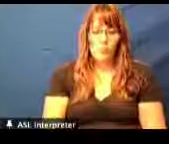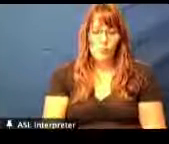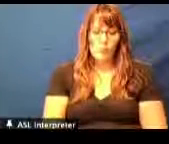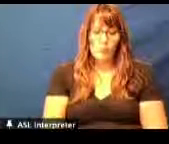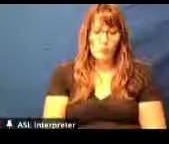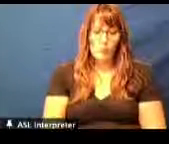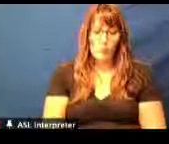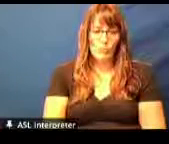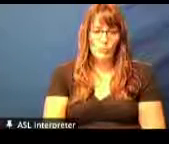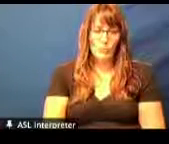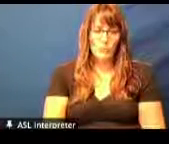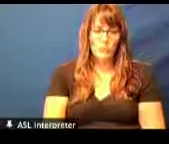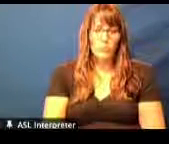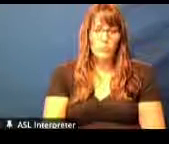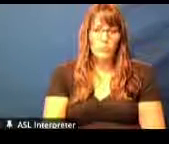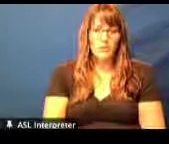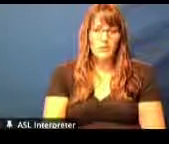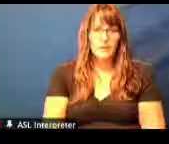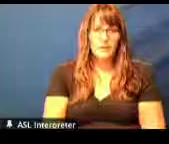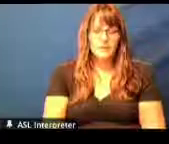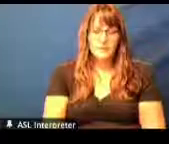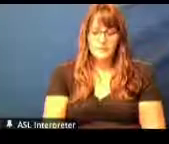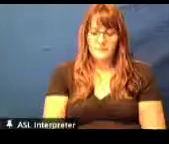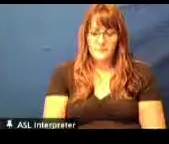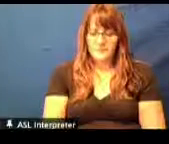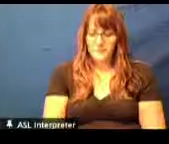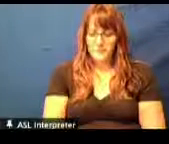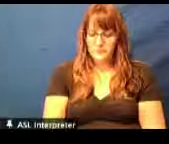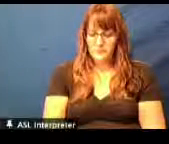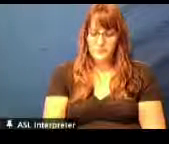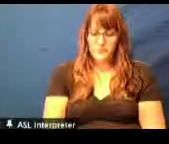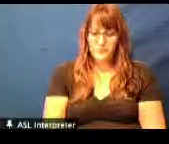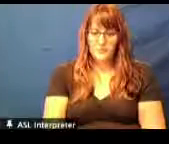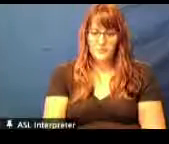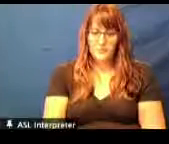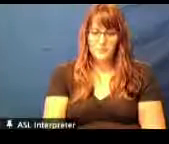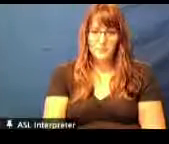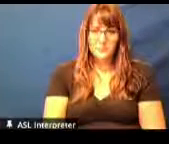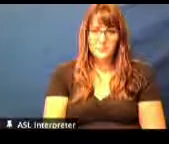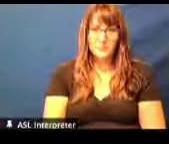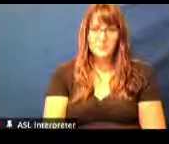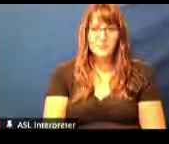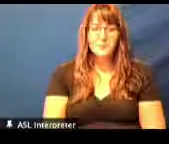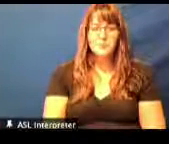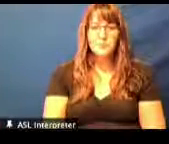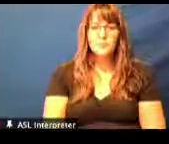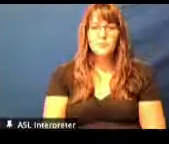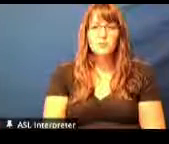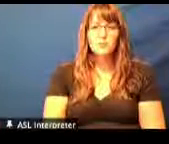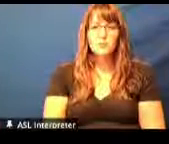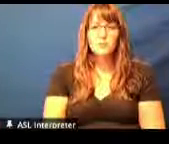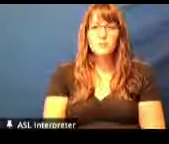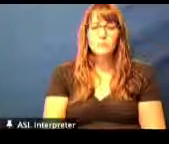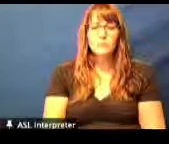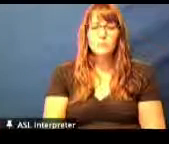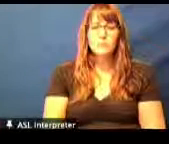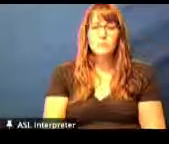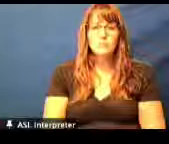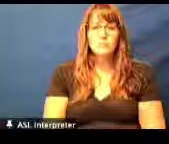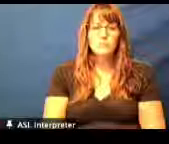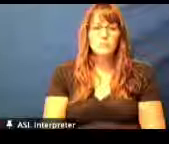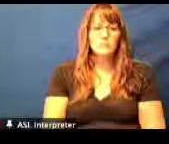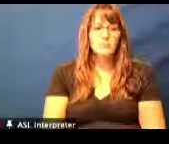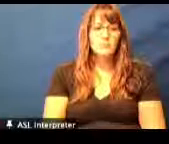889-6138-6844. Tendrá que llamar a este nuevo número para poder dar su comentario público. Si necesita